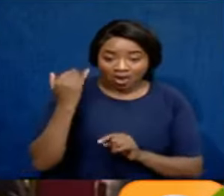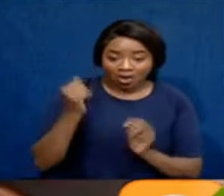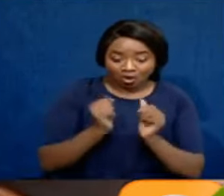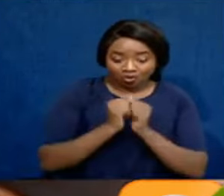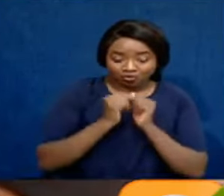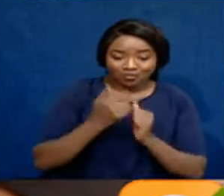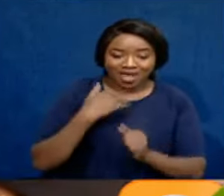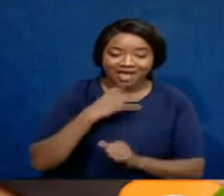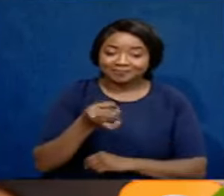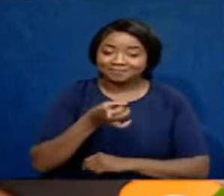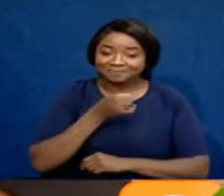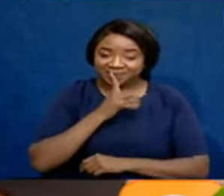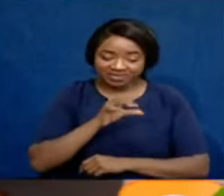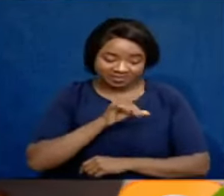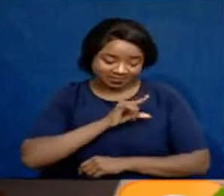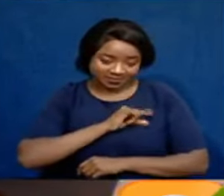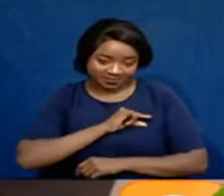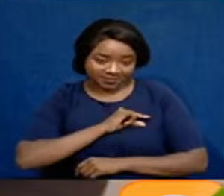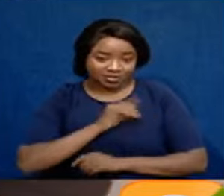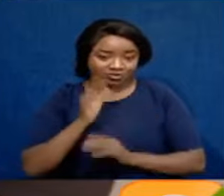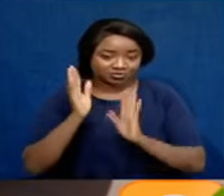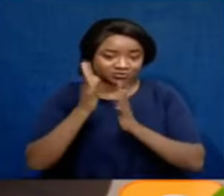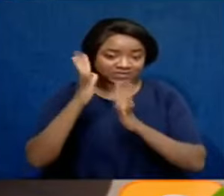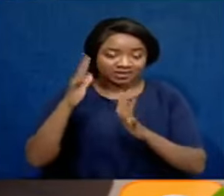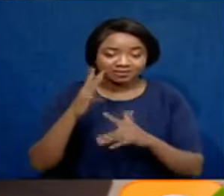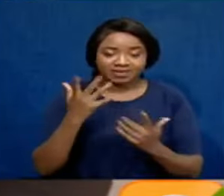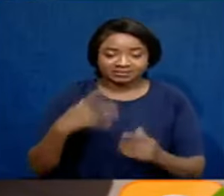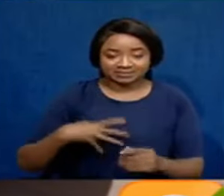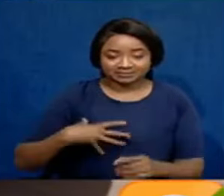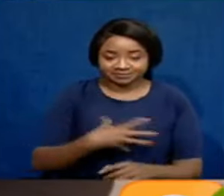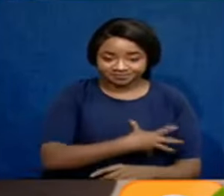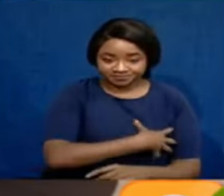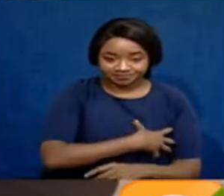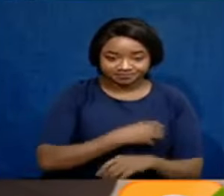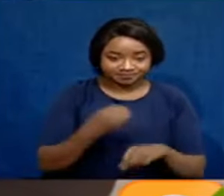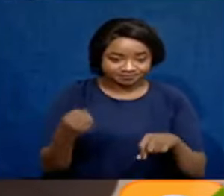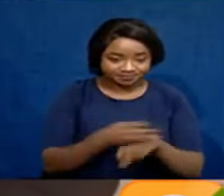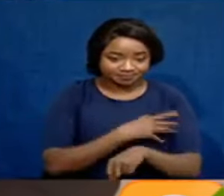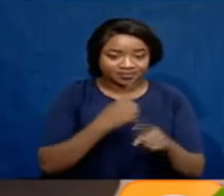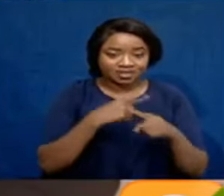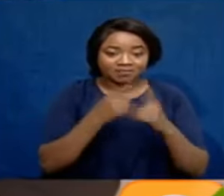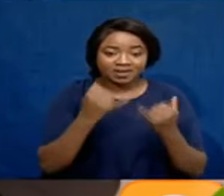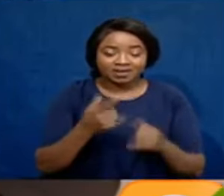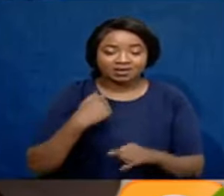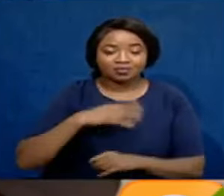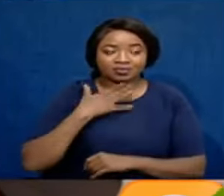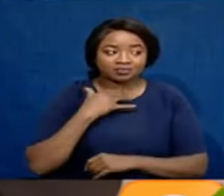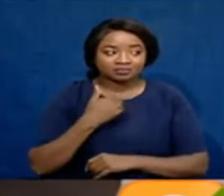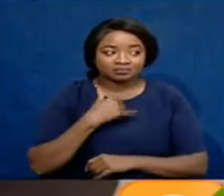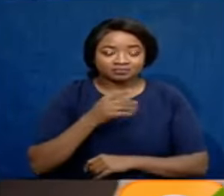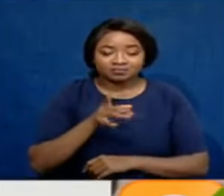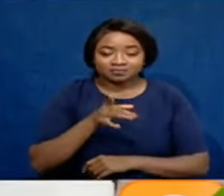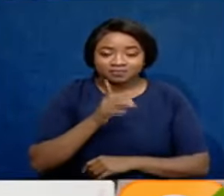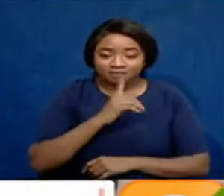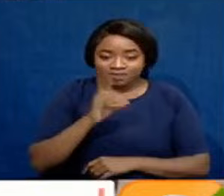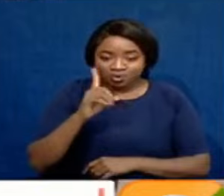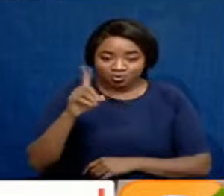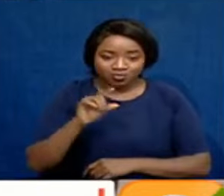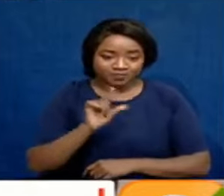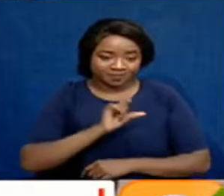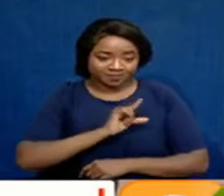cancer. And you still wonder why so, and yet prostate cancer, we look at the global cancer estimates data,